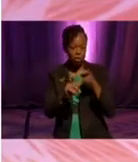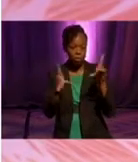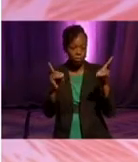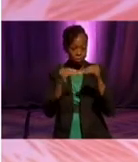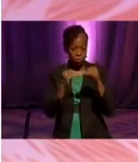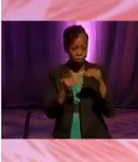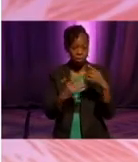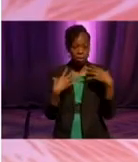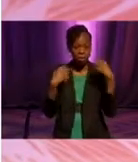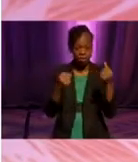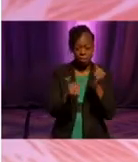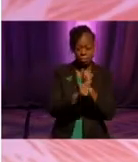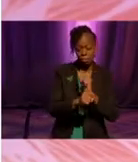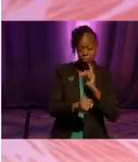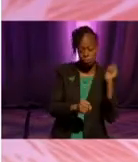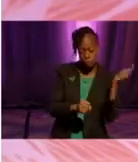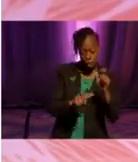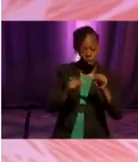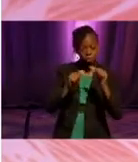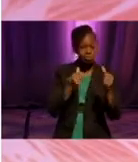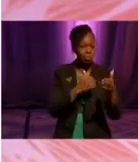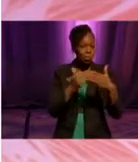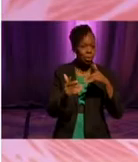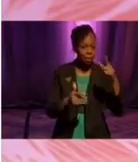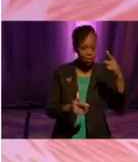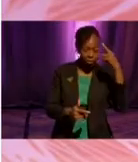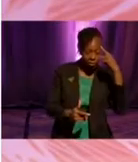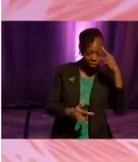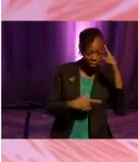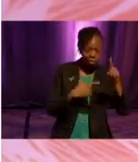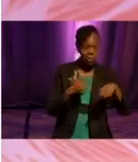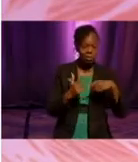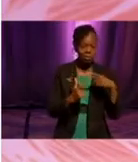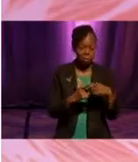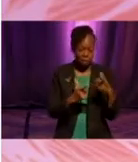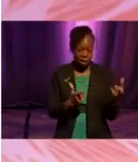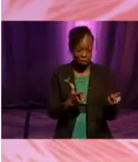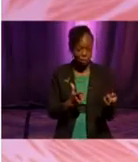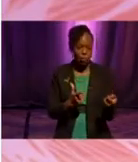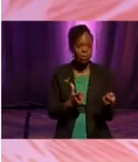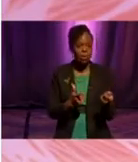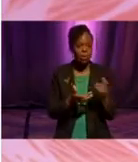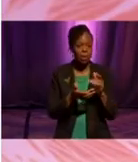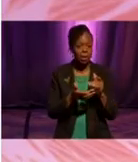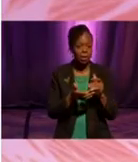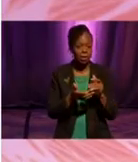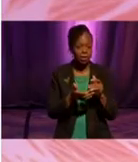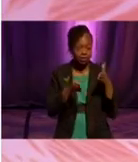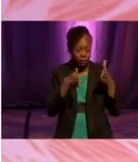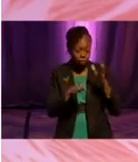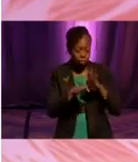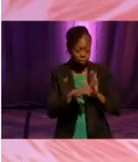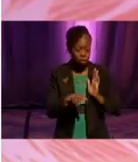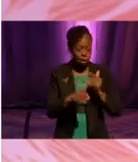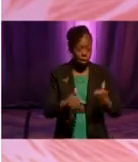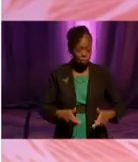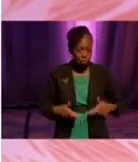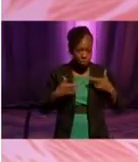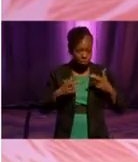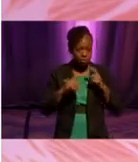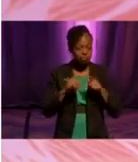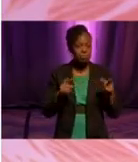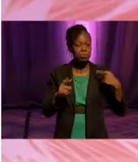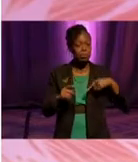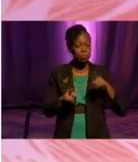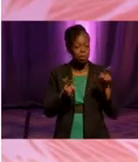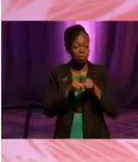sure that all of the agencies, no matter what they're thinking about, are thinking about the health of our residents. But we follow